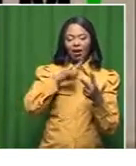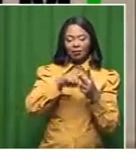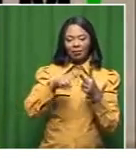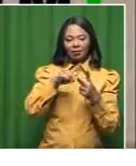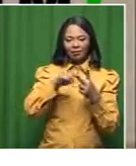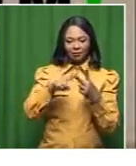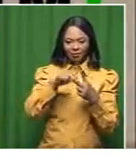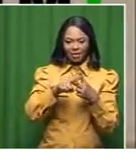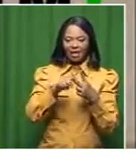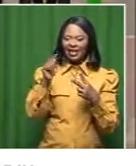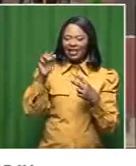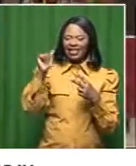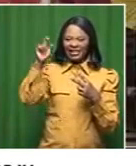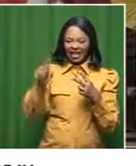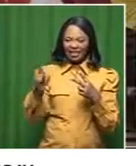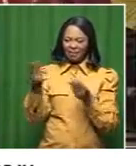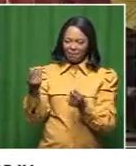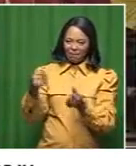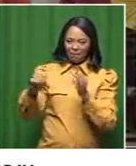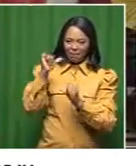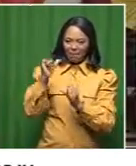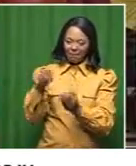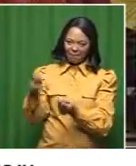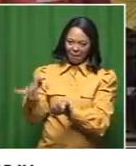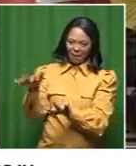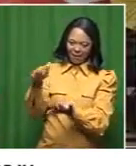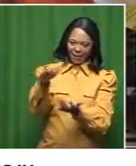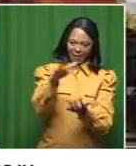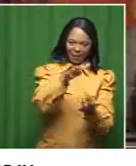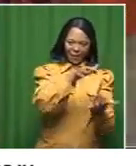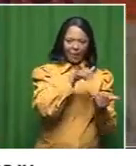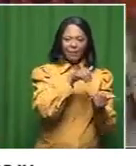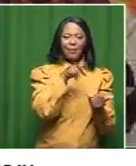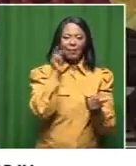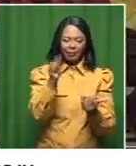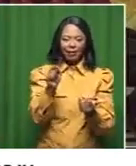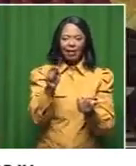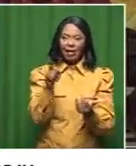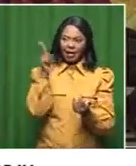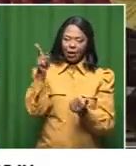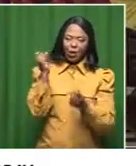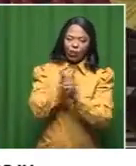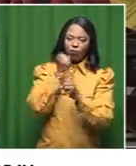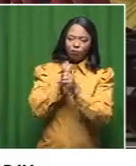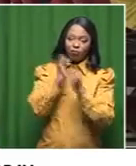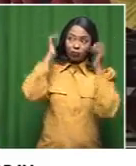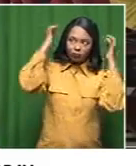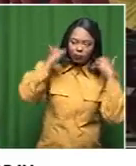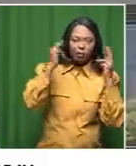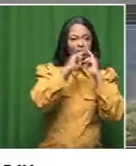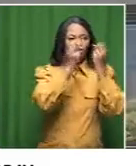overruns in tax collections that we're talking about right now are as a result of hard work, really, that the National Treasury and